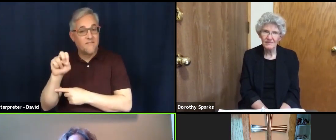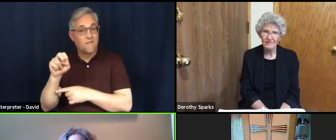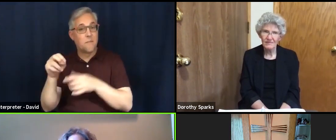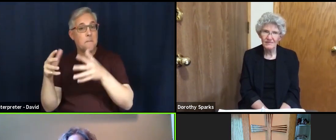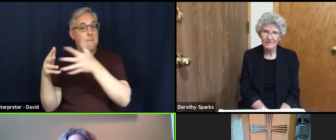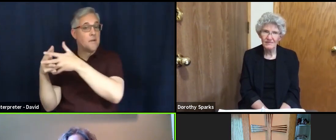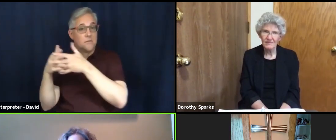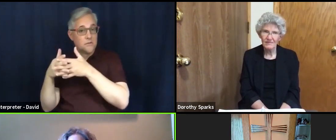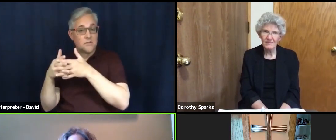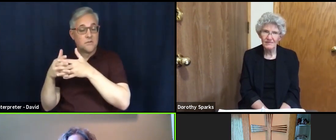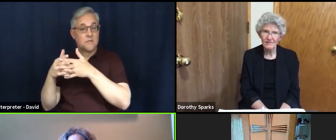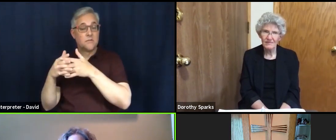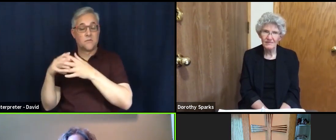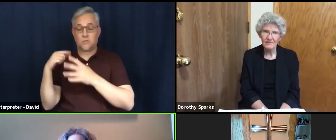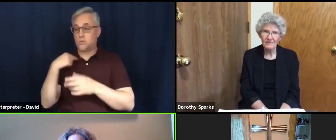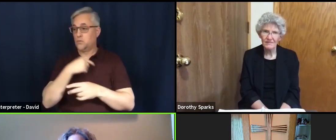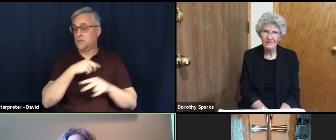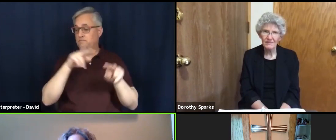judgment.